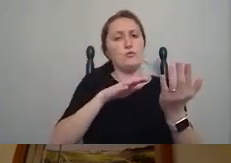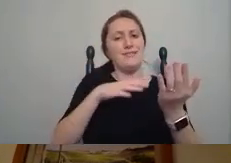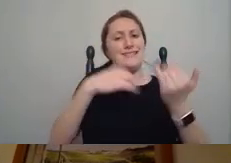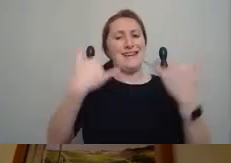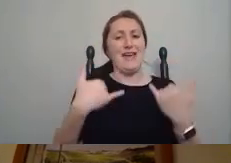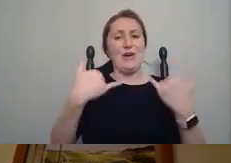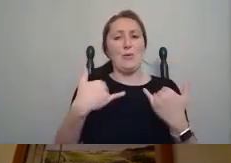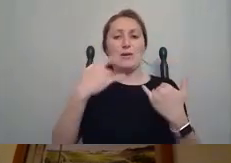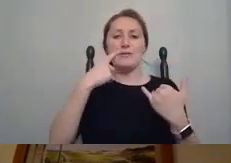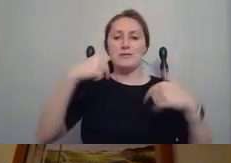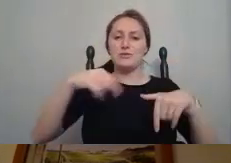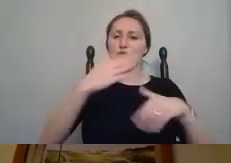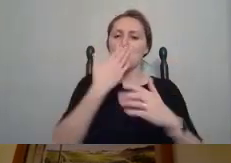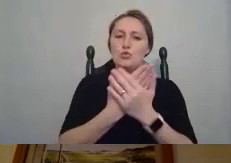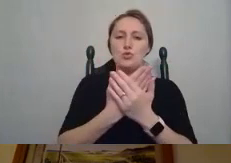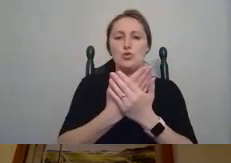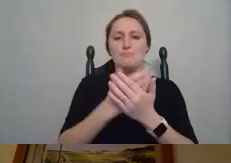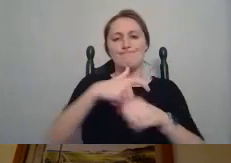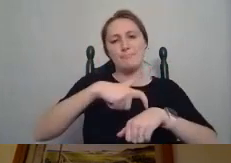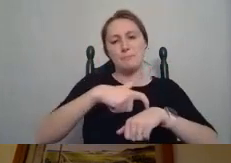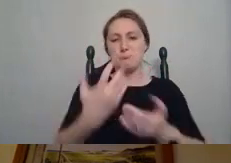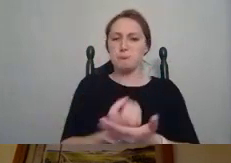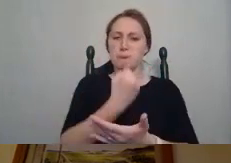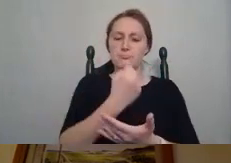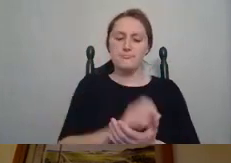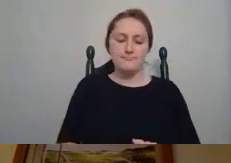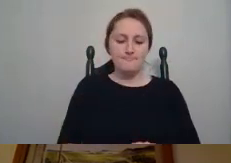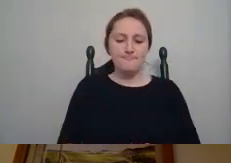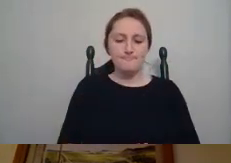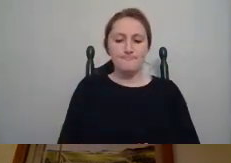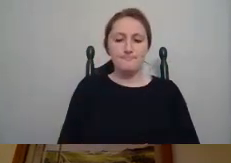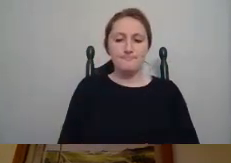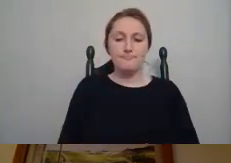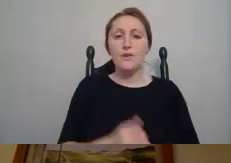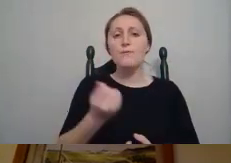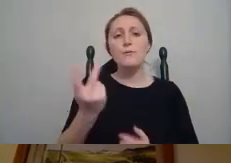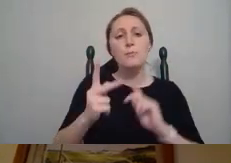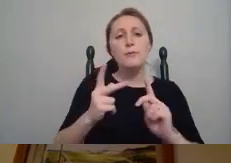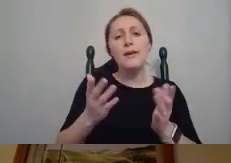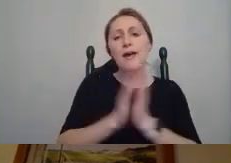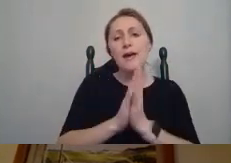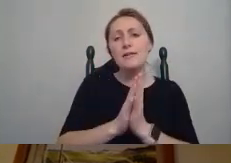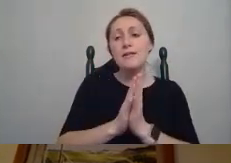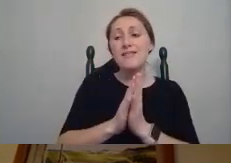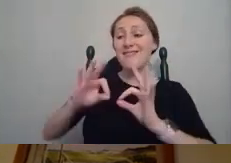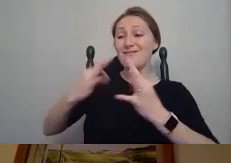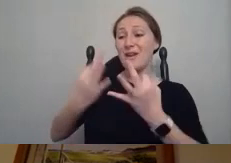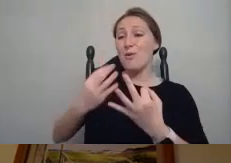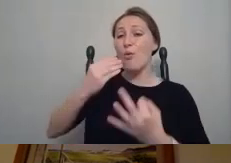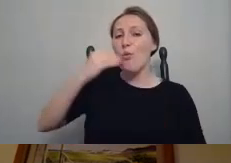this is an appropriate format. So a couple folks asked, what can we do for our families at home that